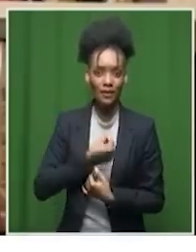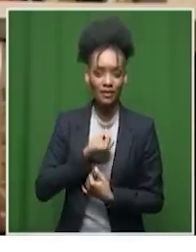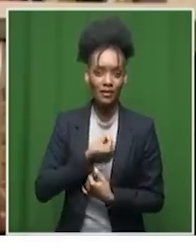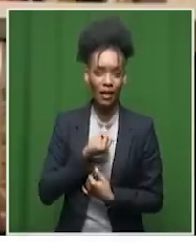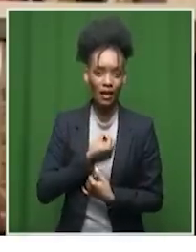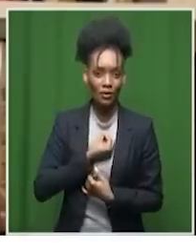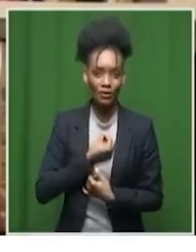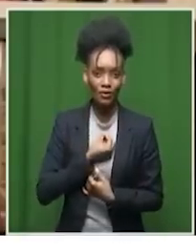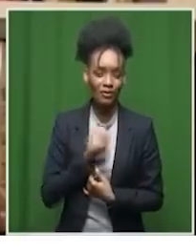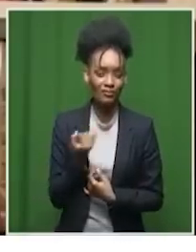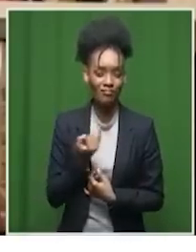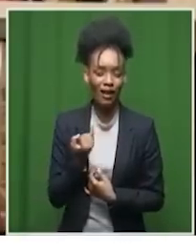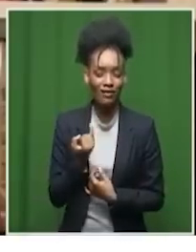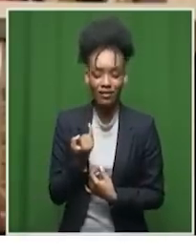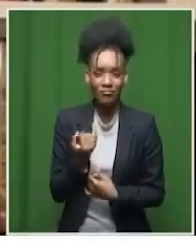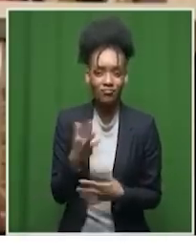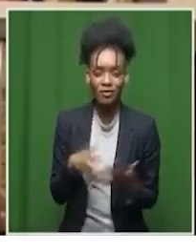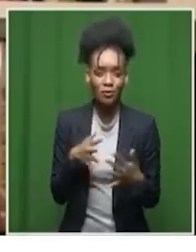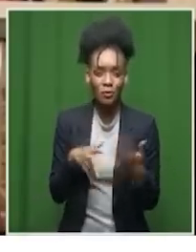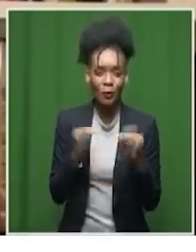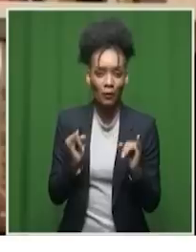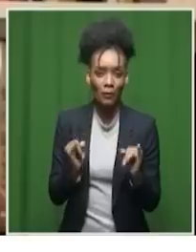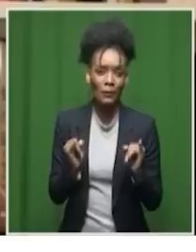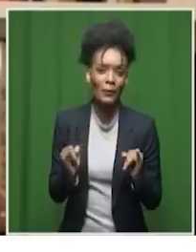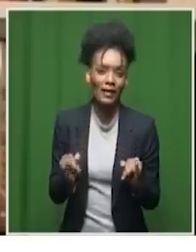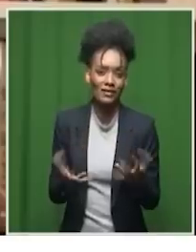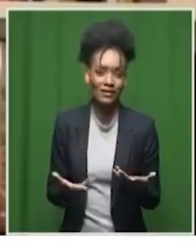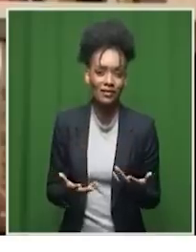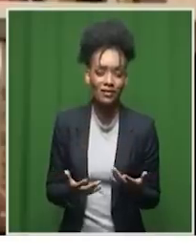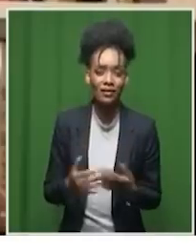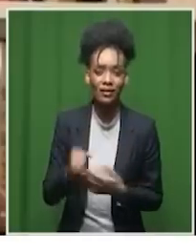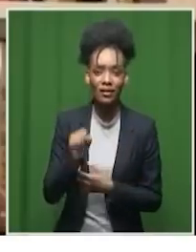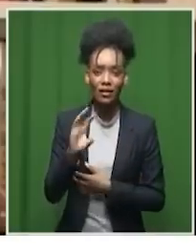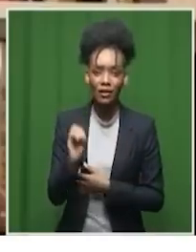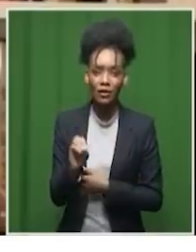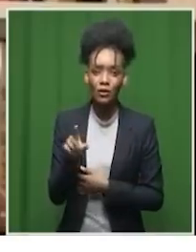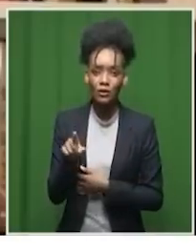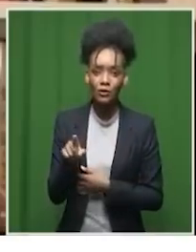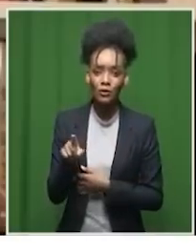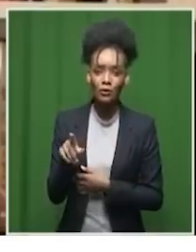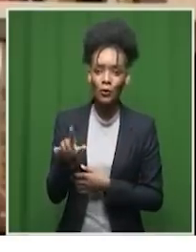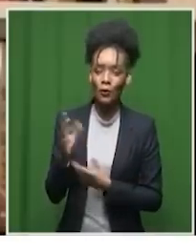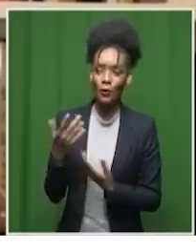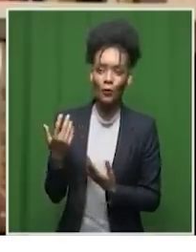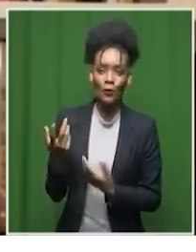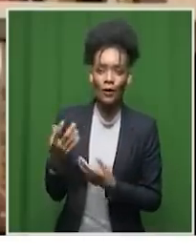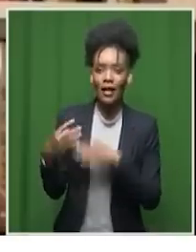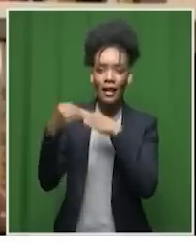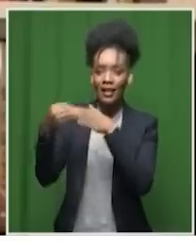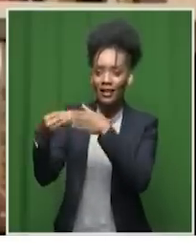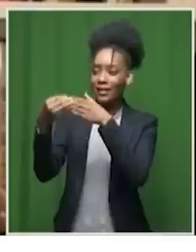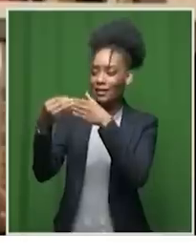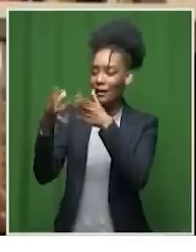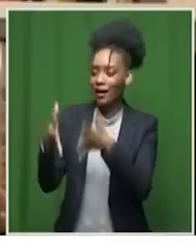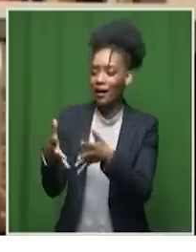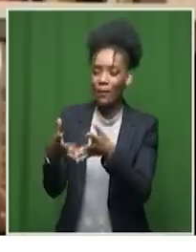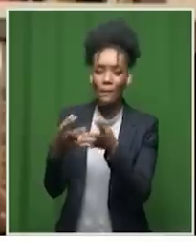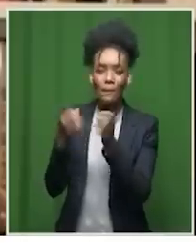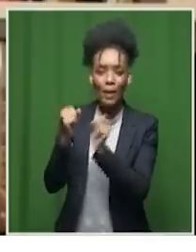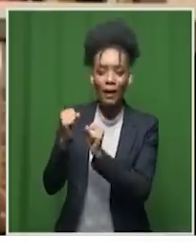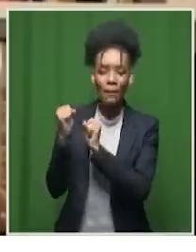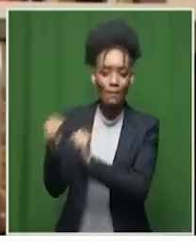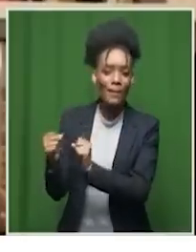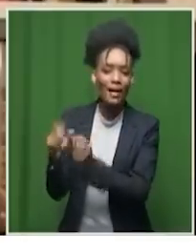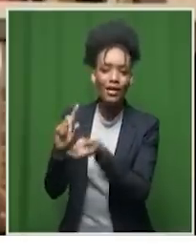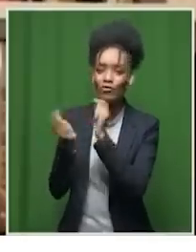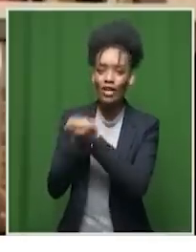like a bad joke. And so the renewal of the leadership has not taken place, and with that, the rand